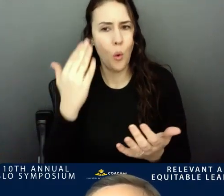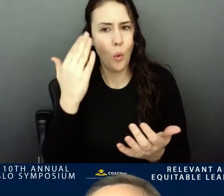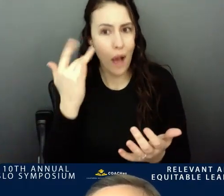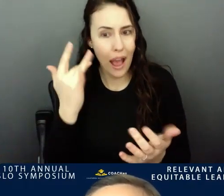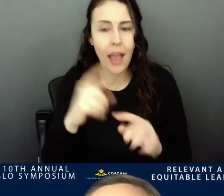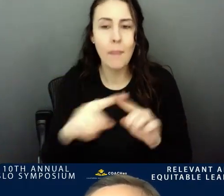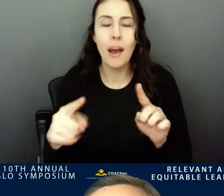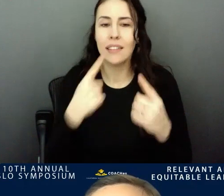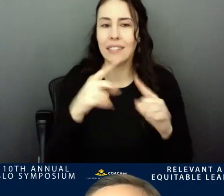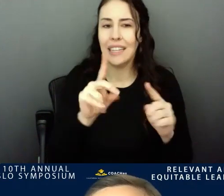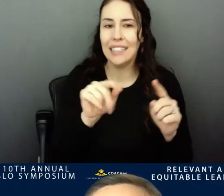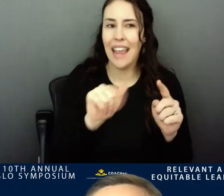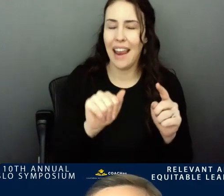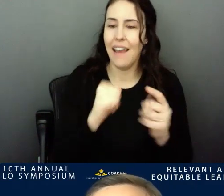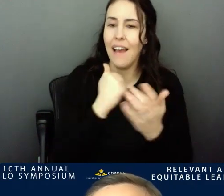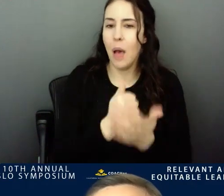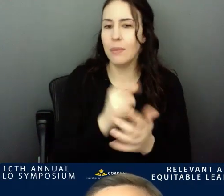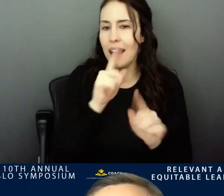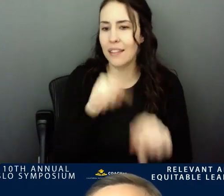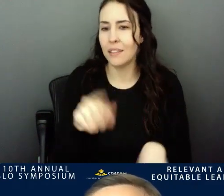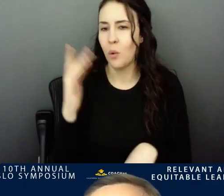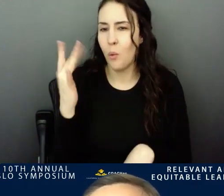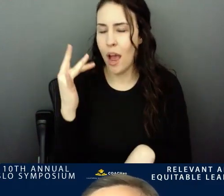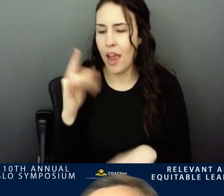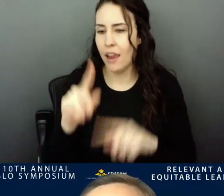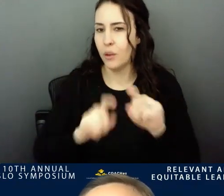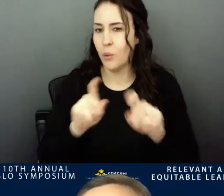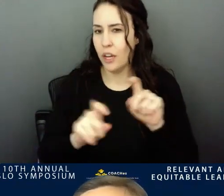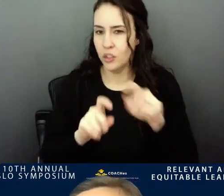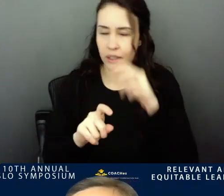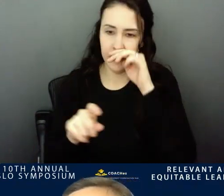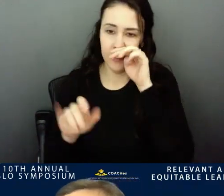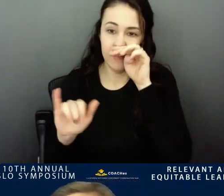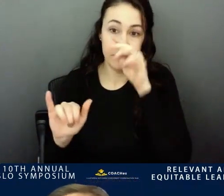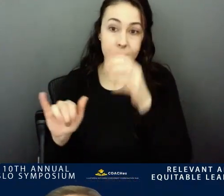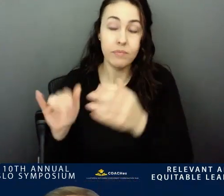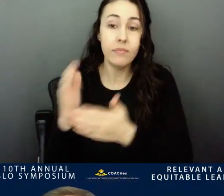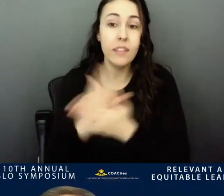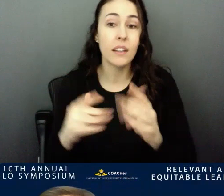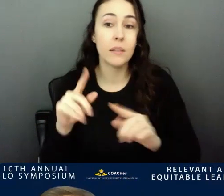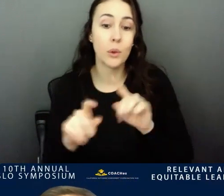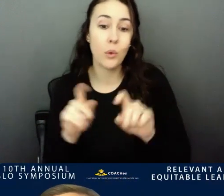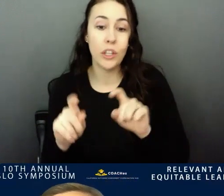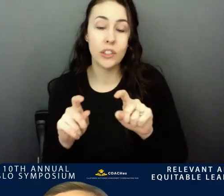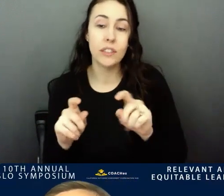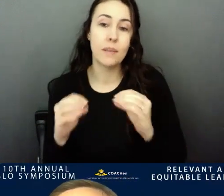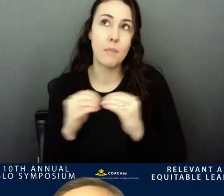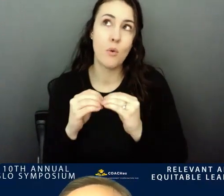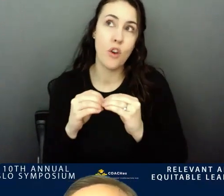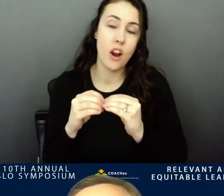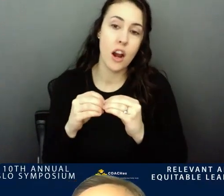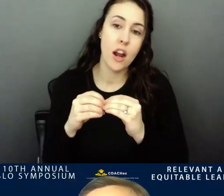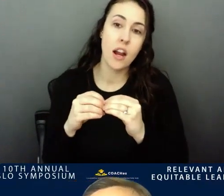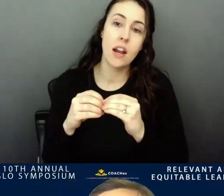It's thinking about it from the perspective of mixed methods almost, where you have some questions that are more descriptive